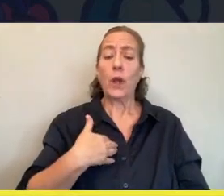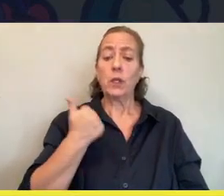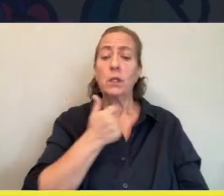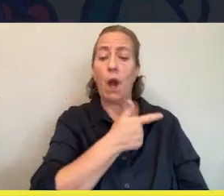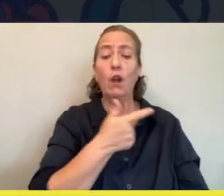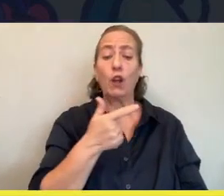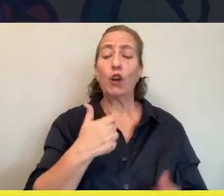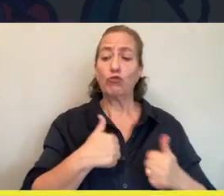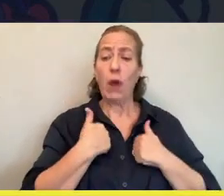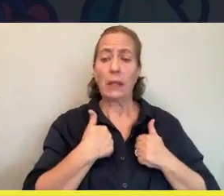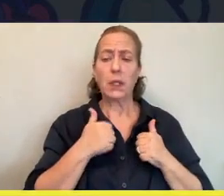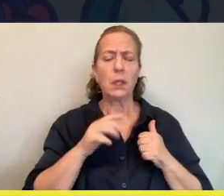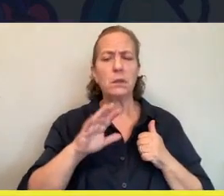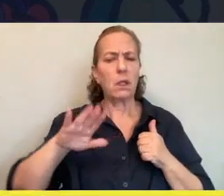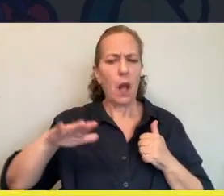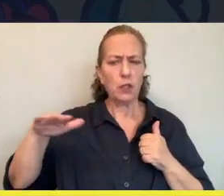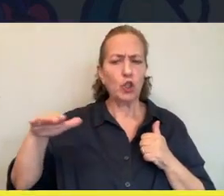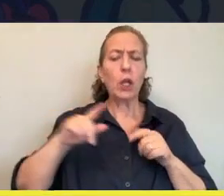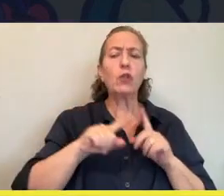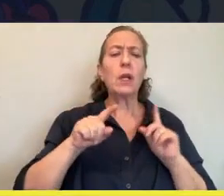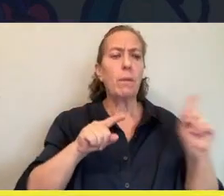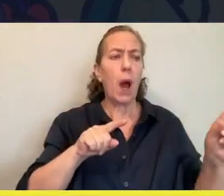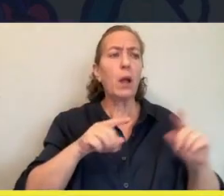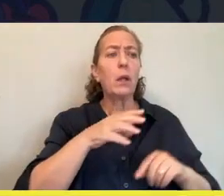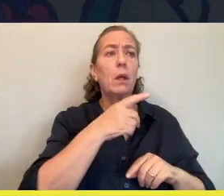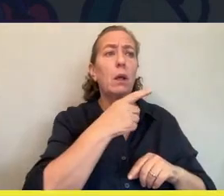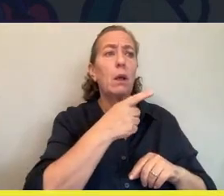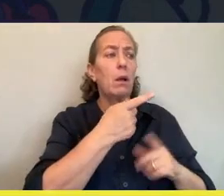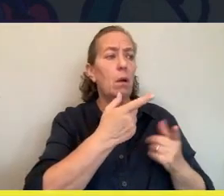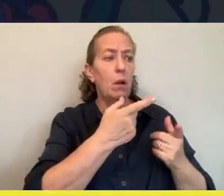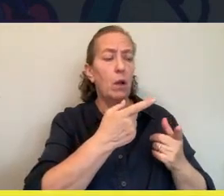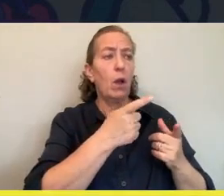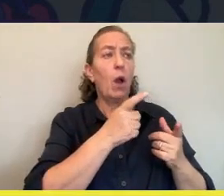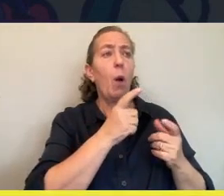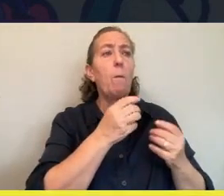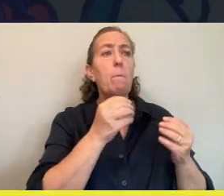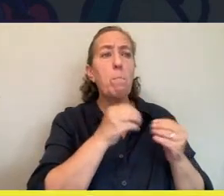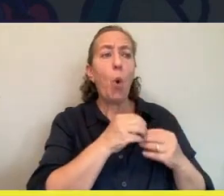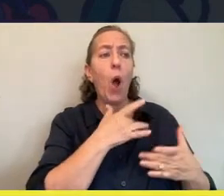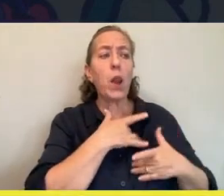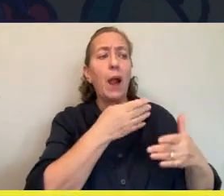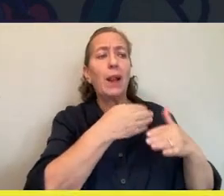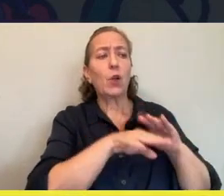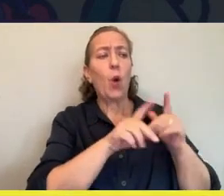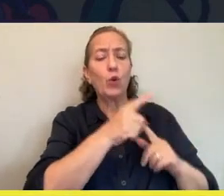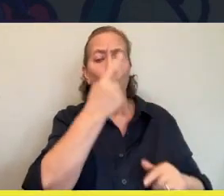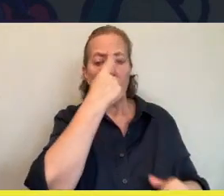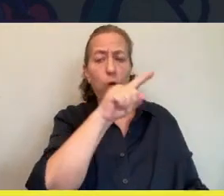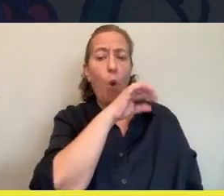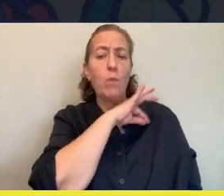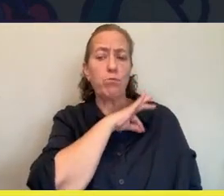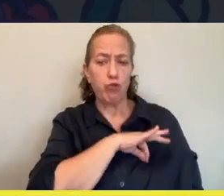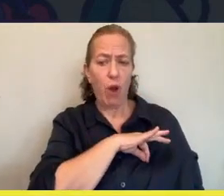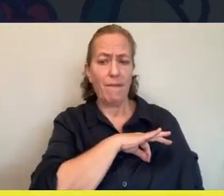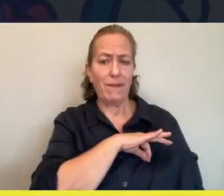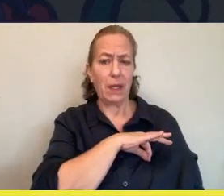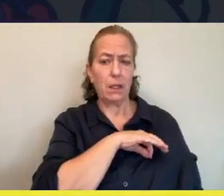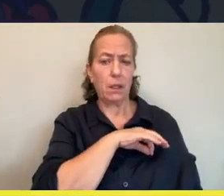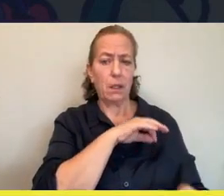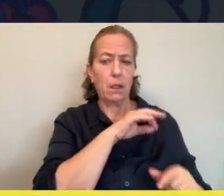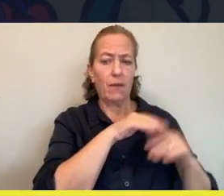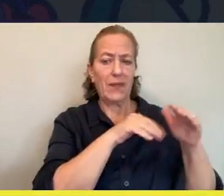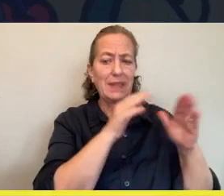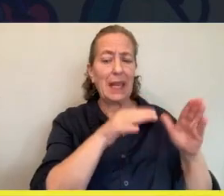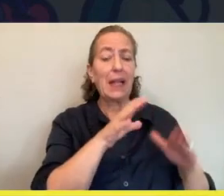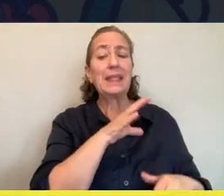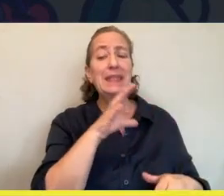children, are much more likely to go into for-profit facilities and much more likely to go into lower quality